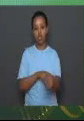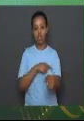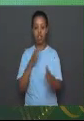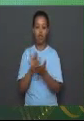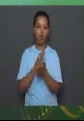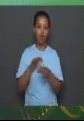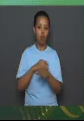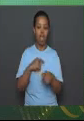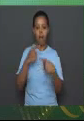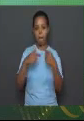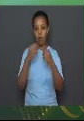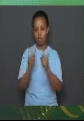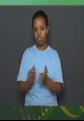paper.